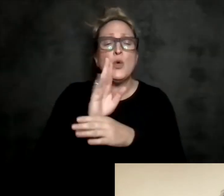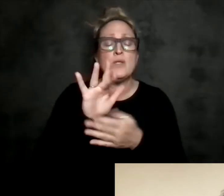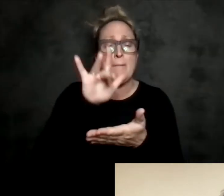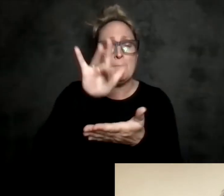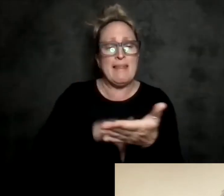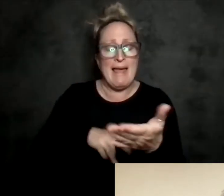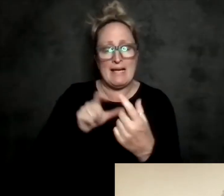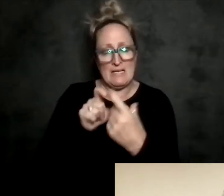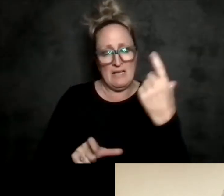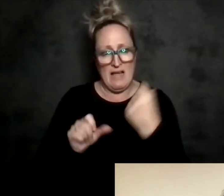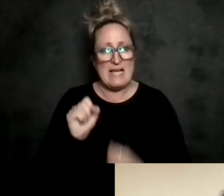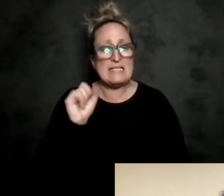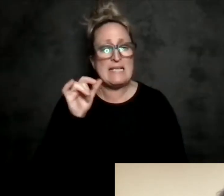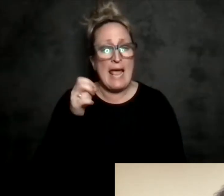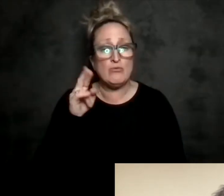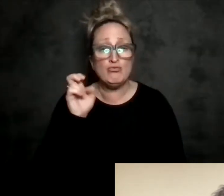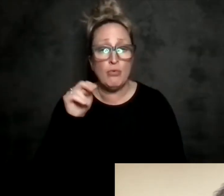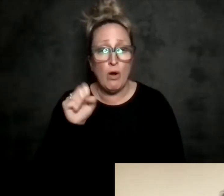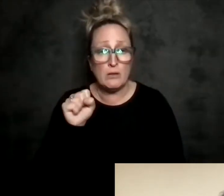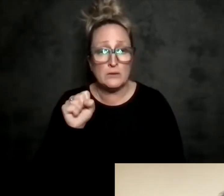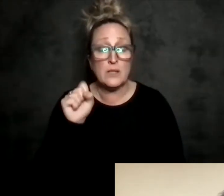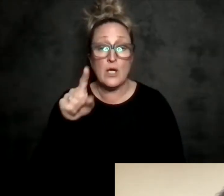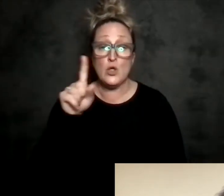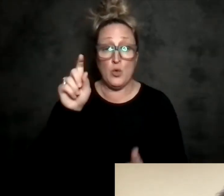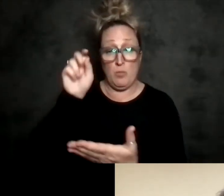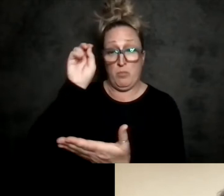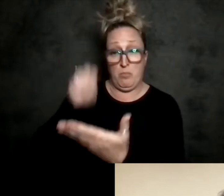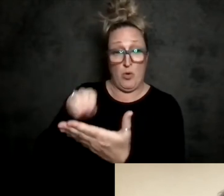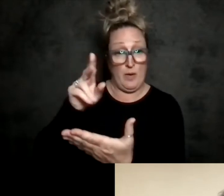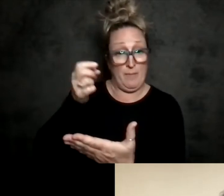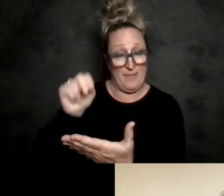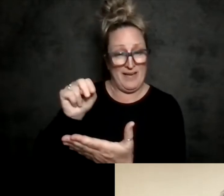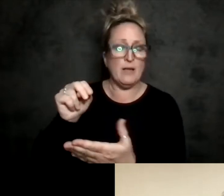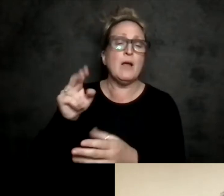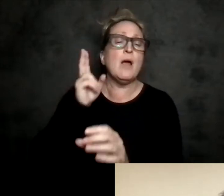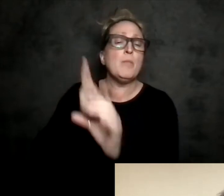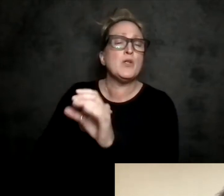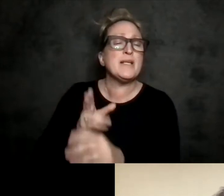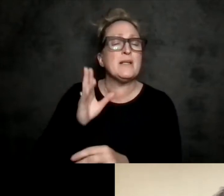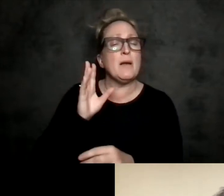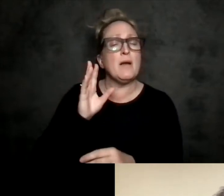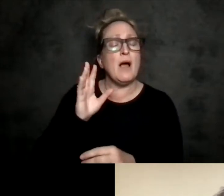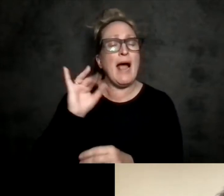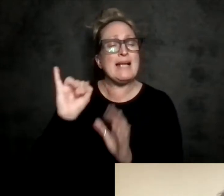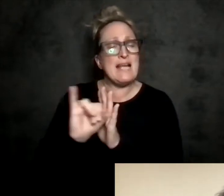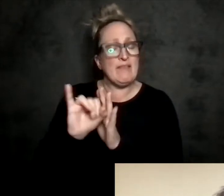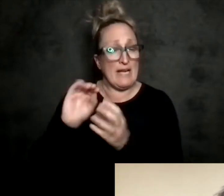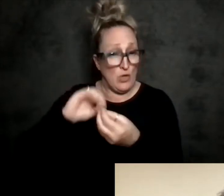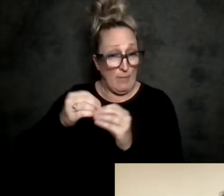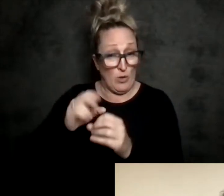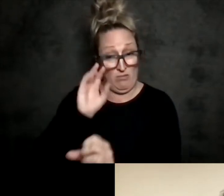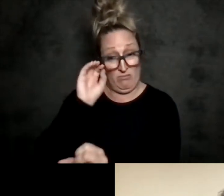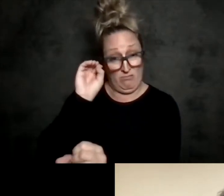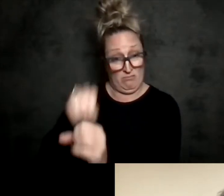Scantron ballots. And when you put in your PIN, participant identification number, when you put in your PIN,